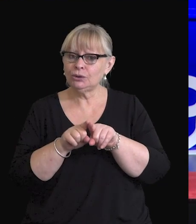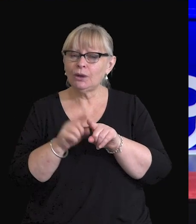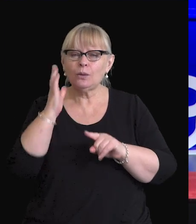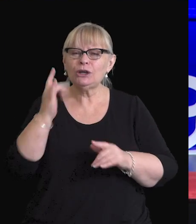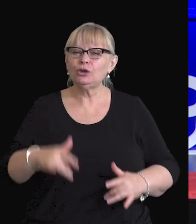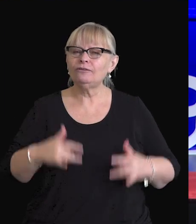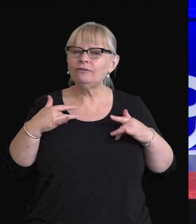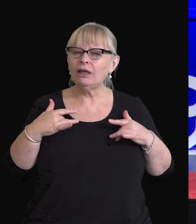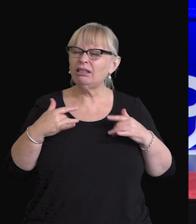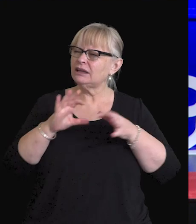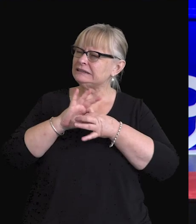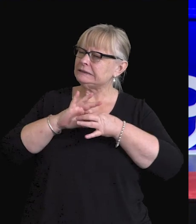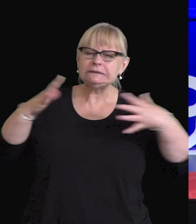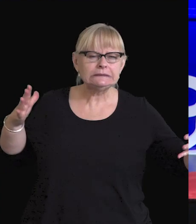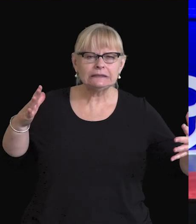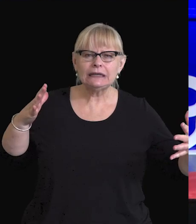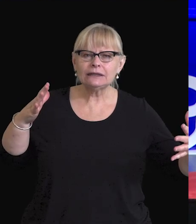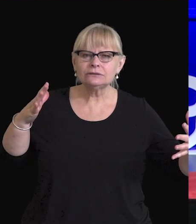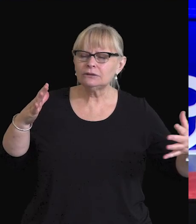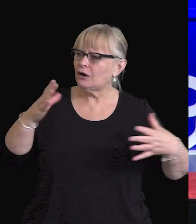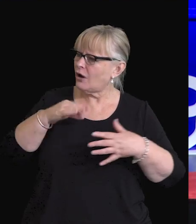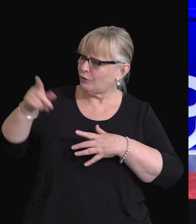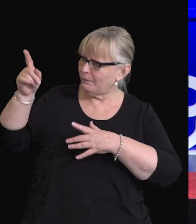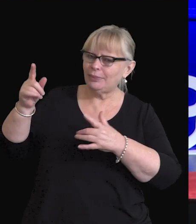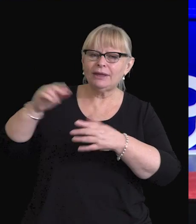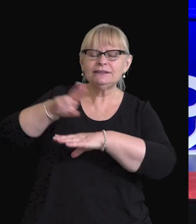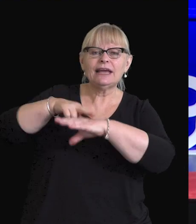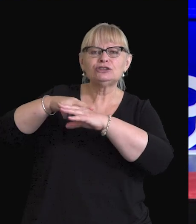when you feel that distance and disconnection from national